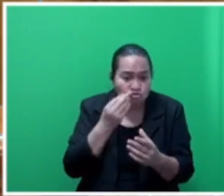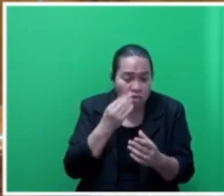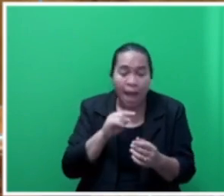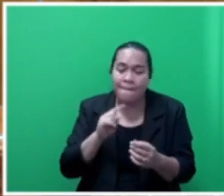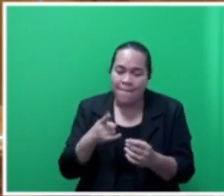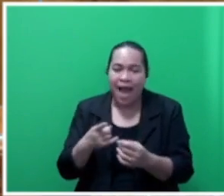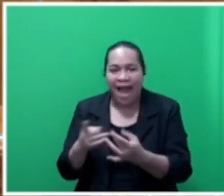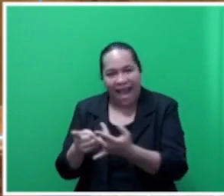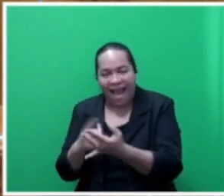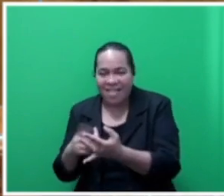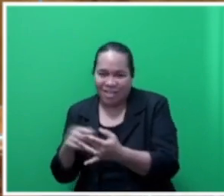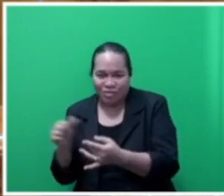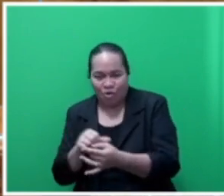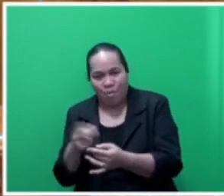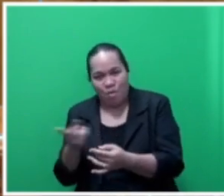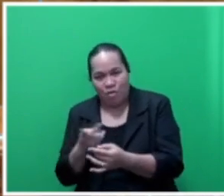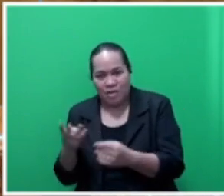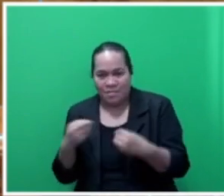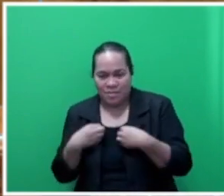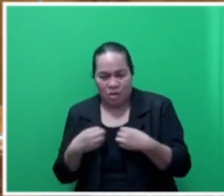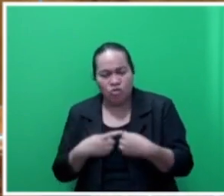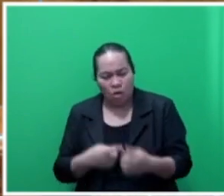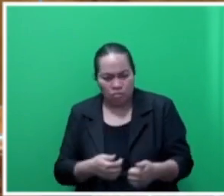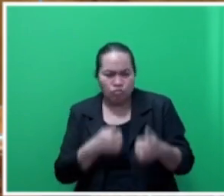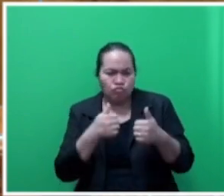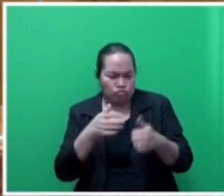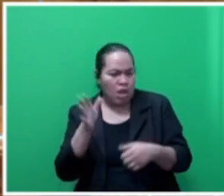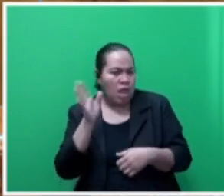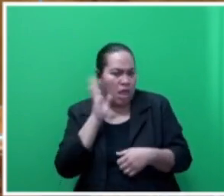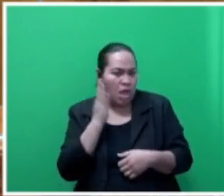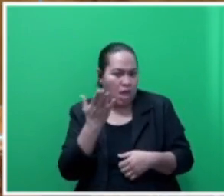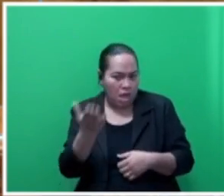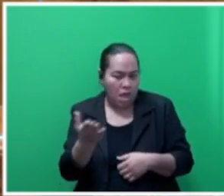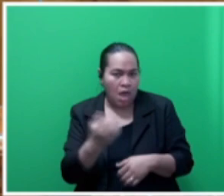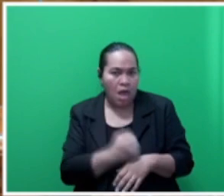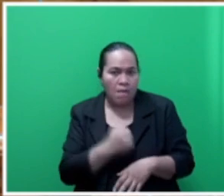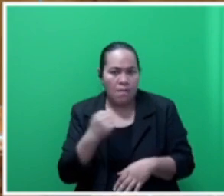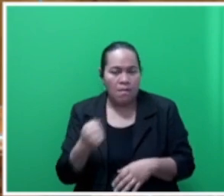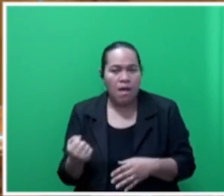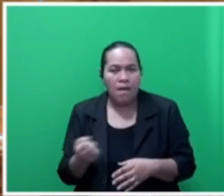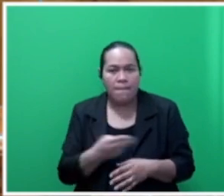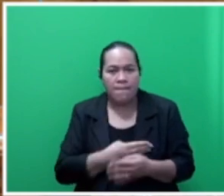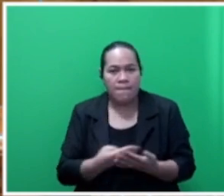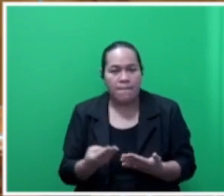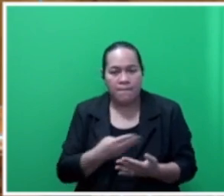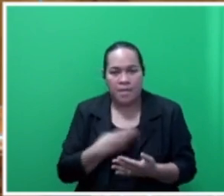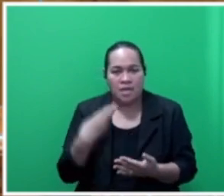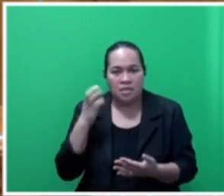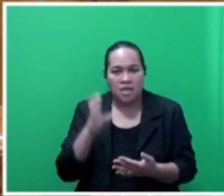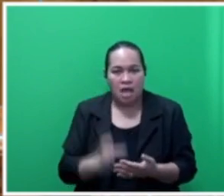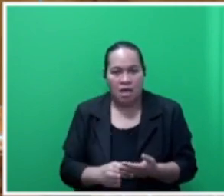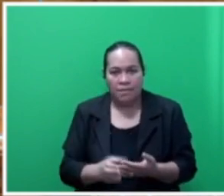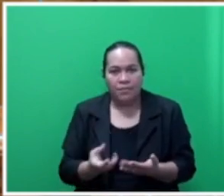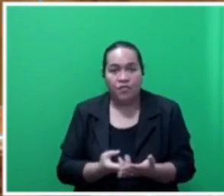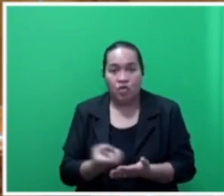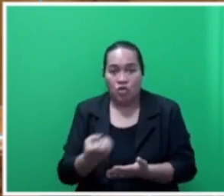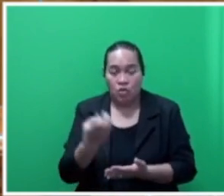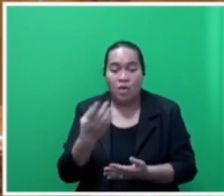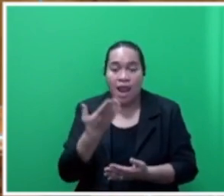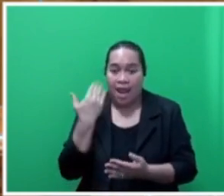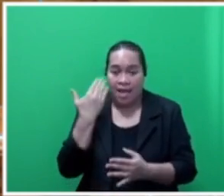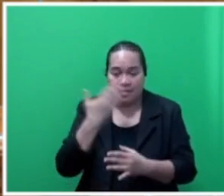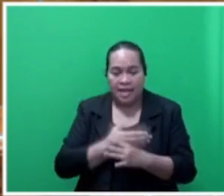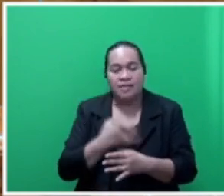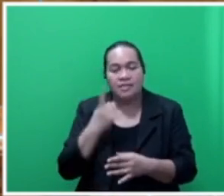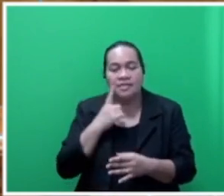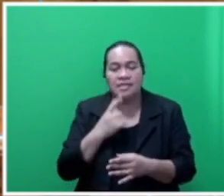It's good to hear what has been proposed by the Honourable Minister of Economy last night in trying to